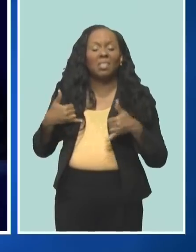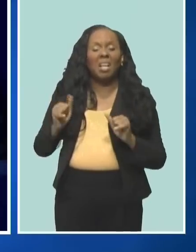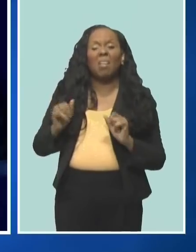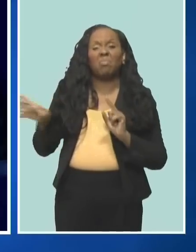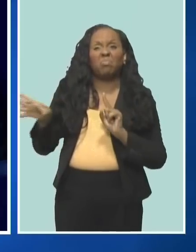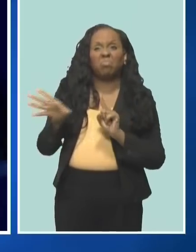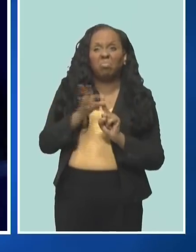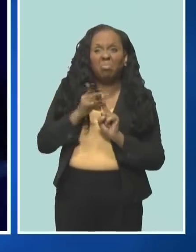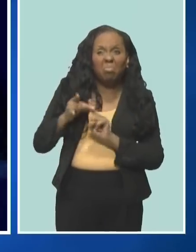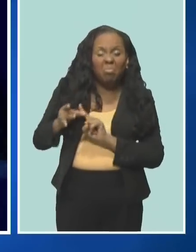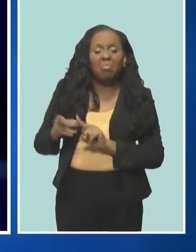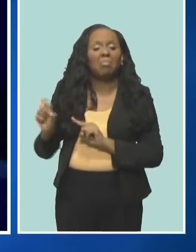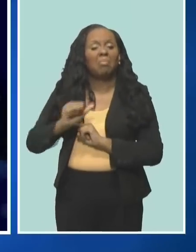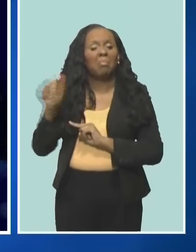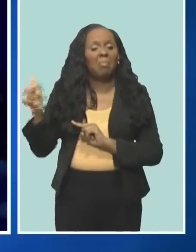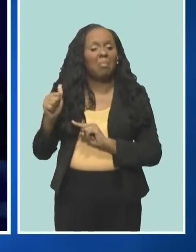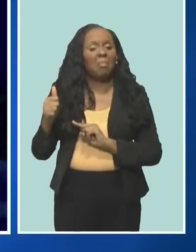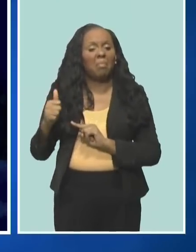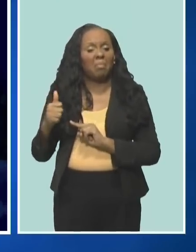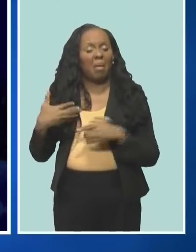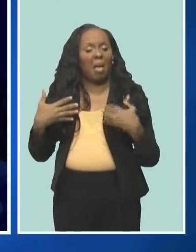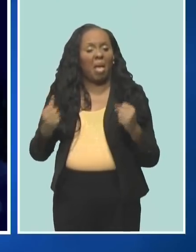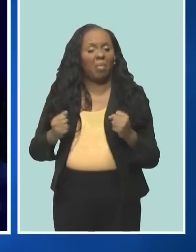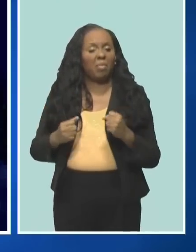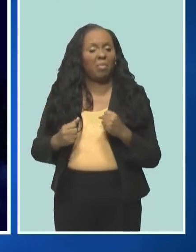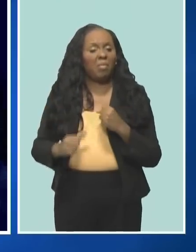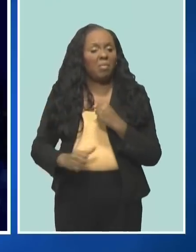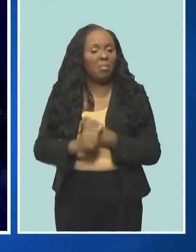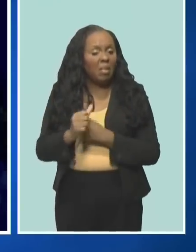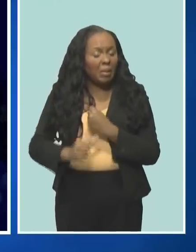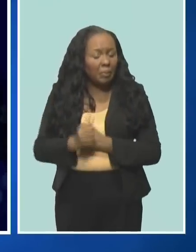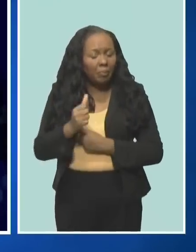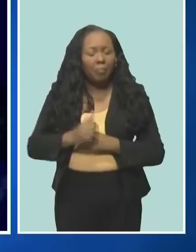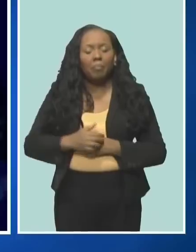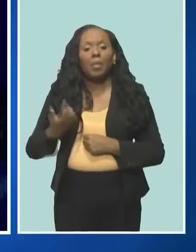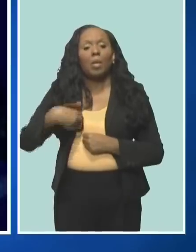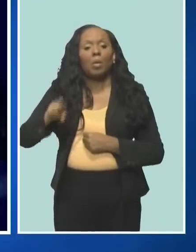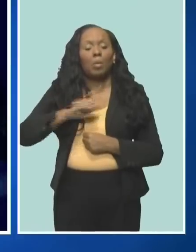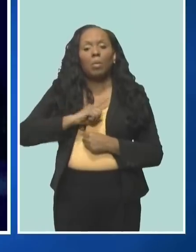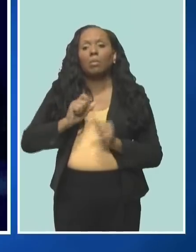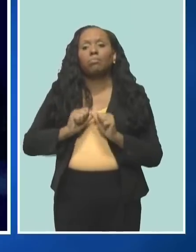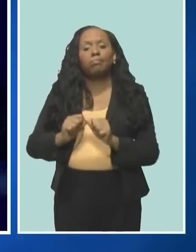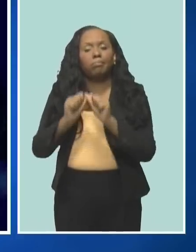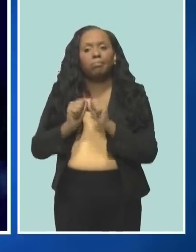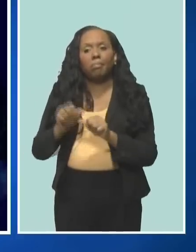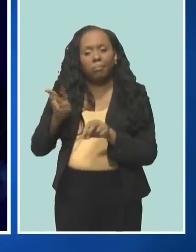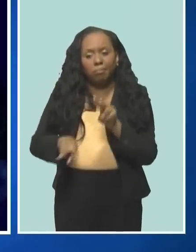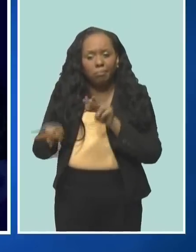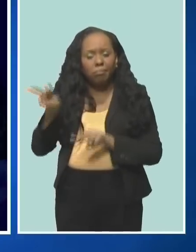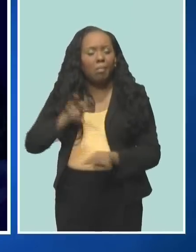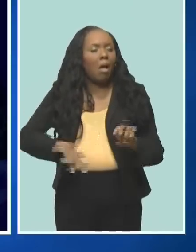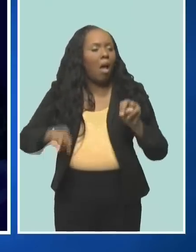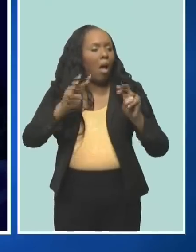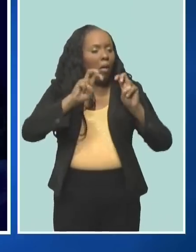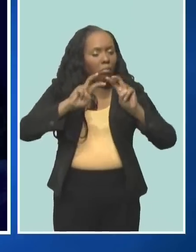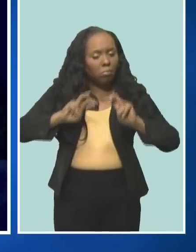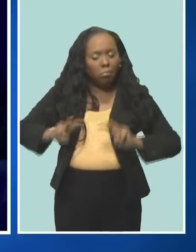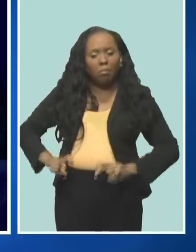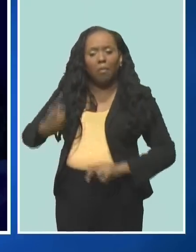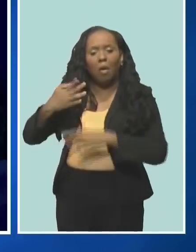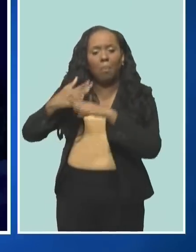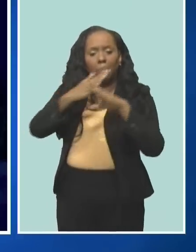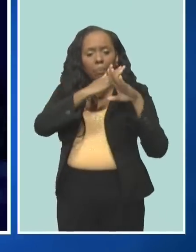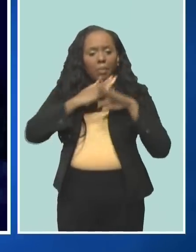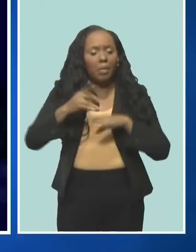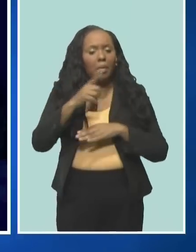and other public health threats. The Ministry of Health and Wellness will continue to take all reasonable measures to protect the public from